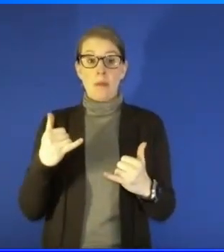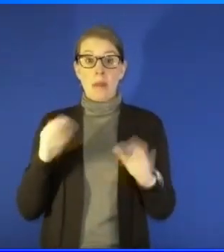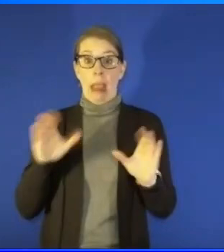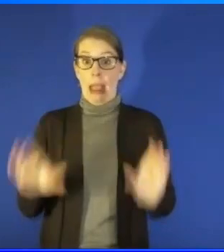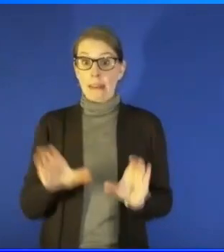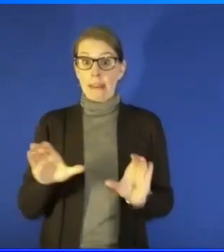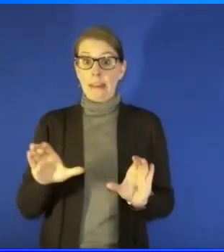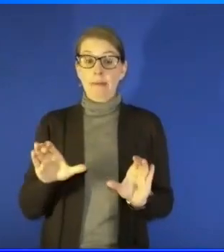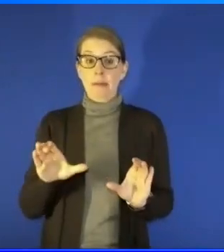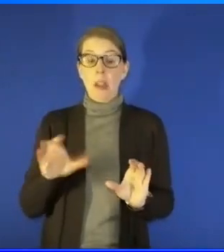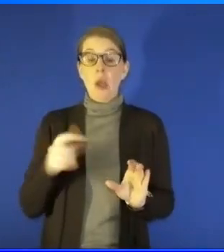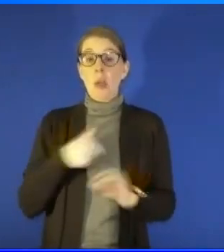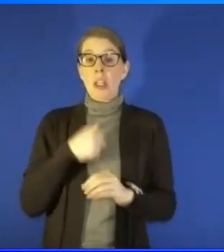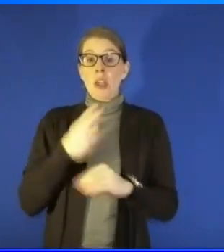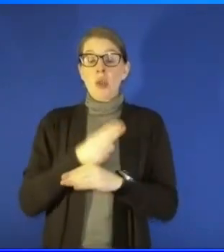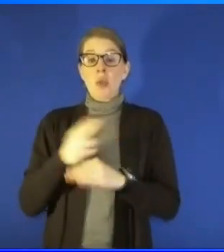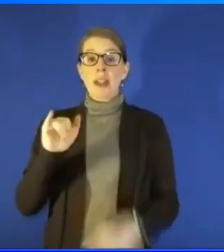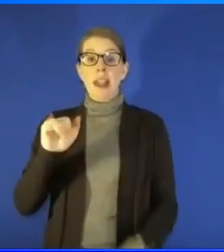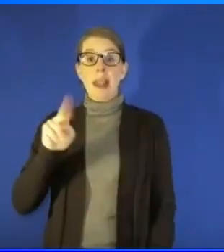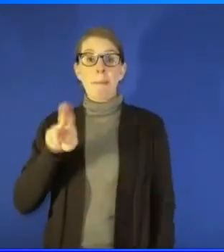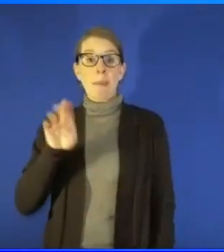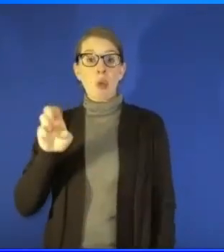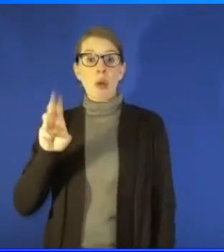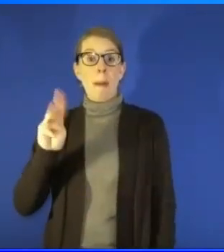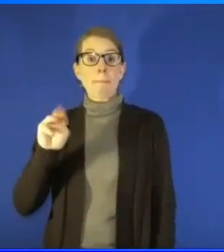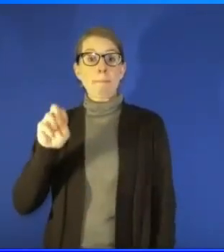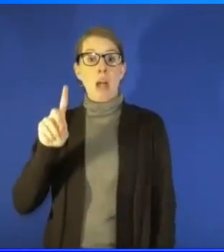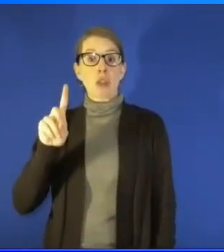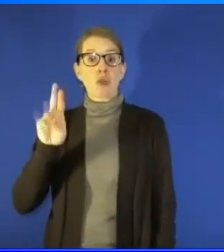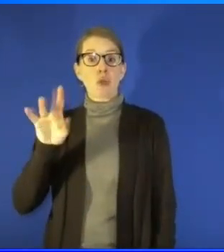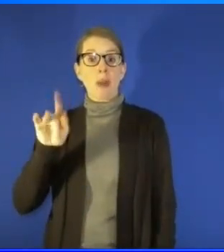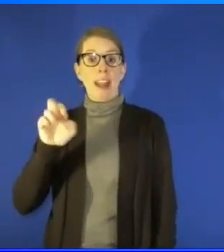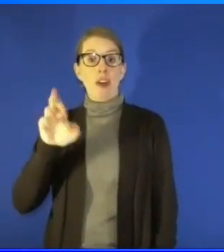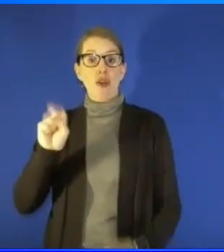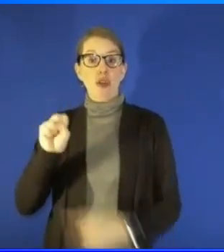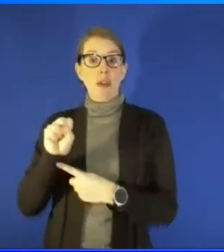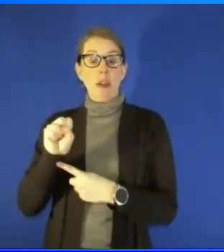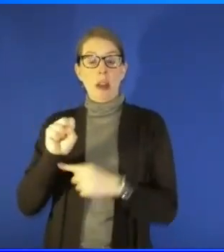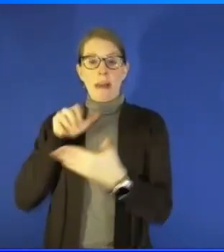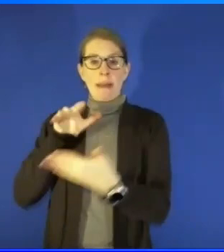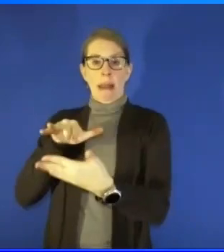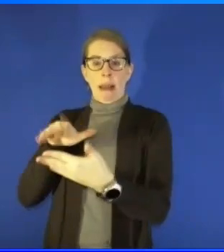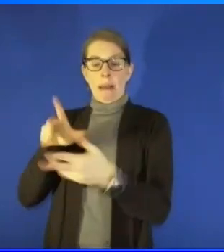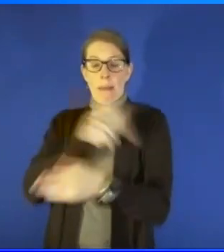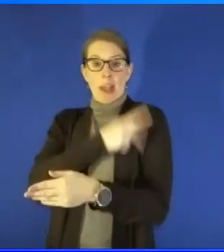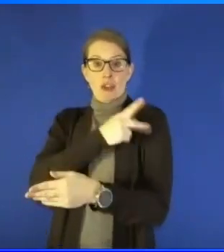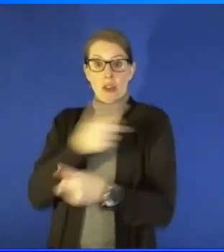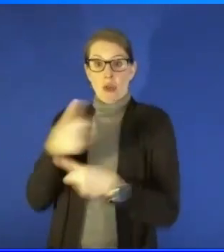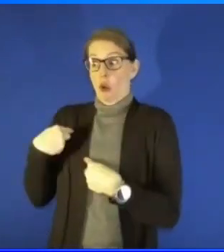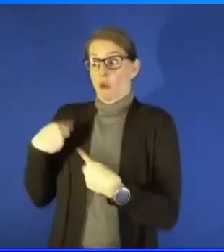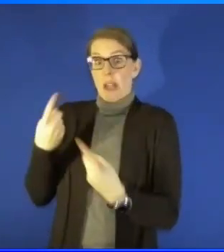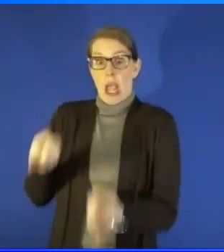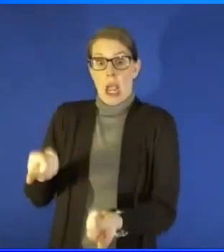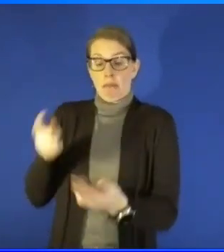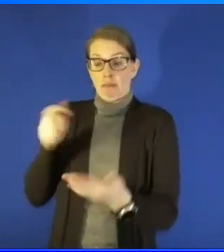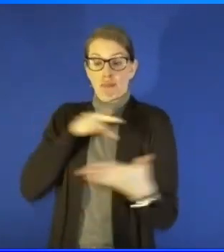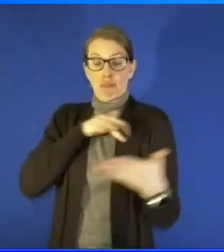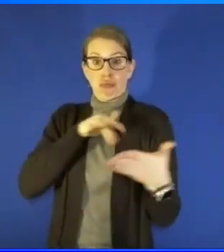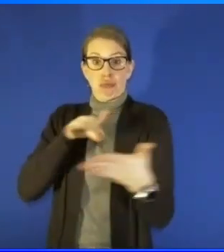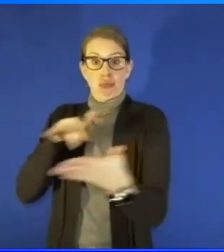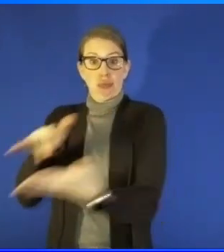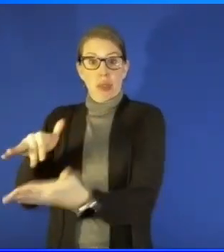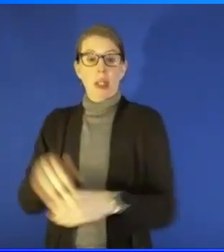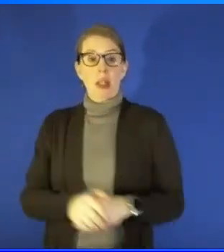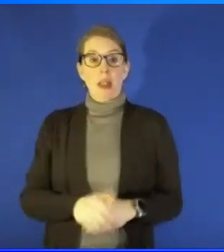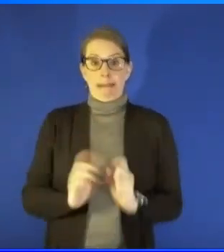immune modulators in the acute infection, and now we're studying those patients over time. Could that, by modulating this immune